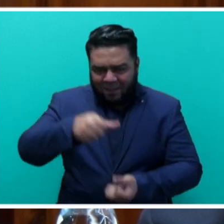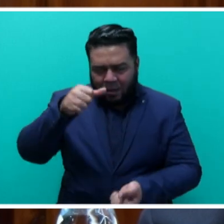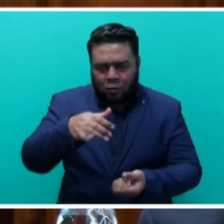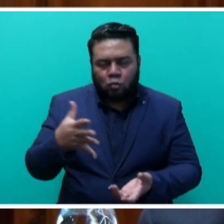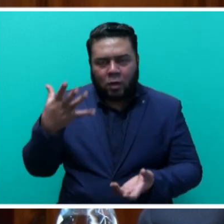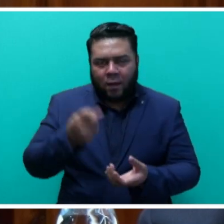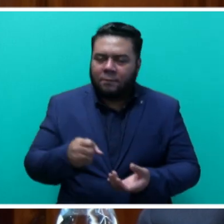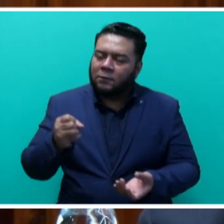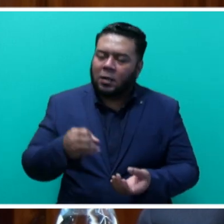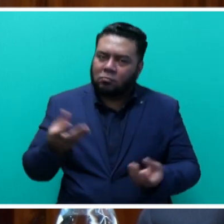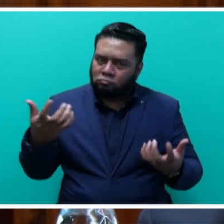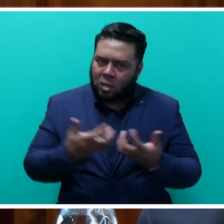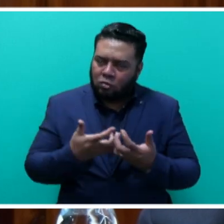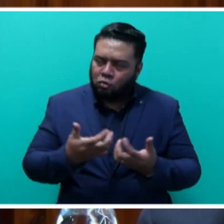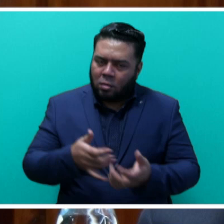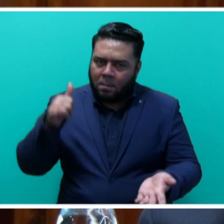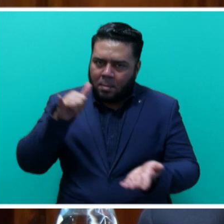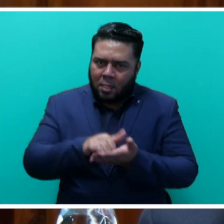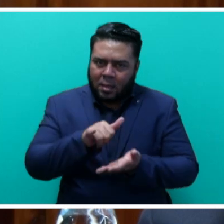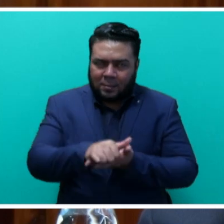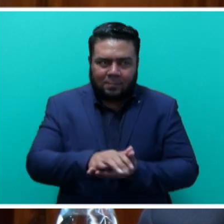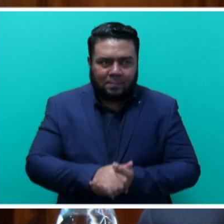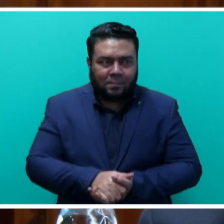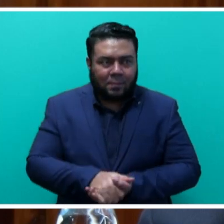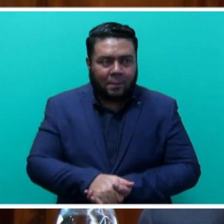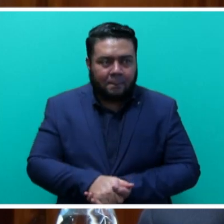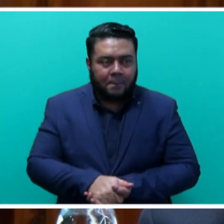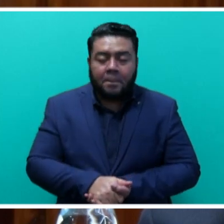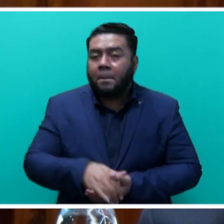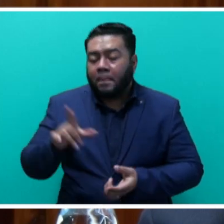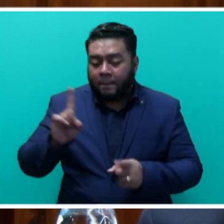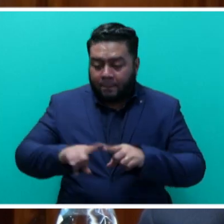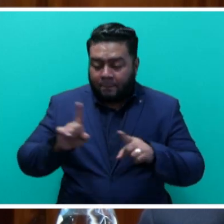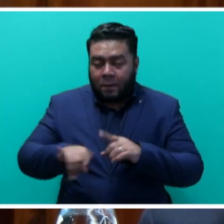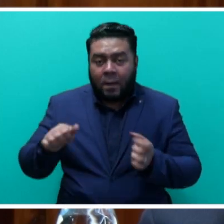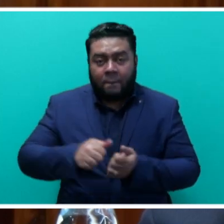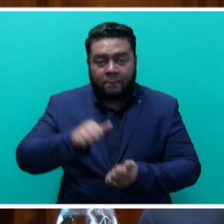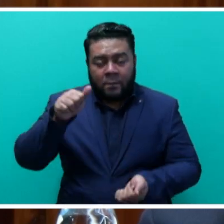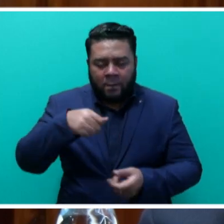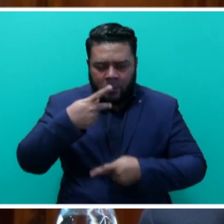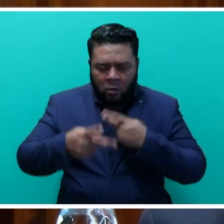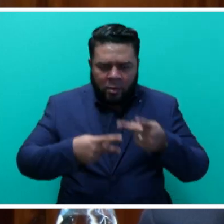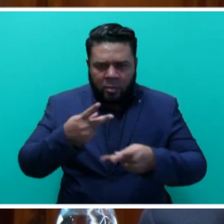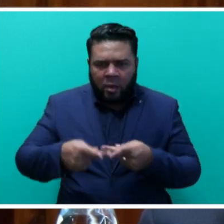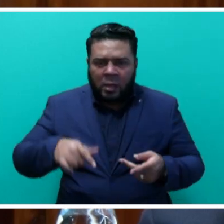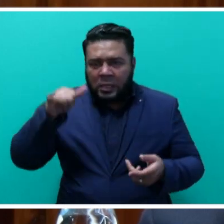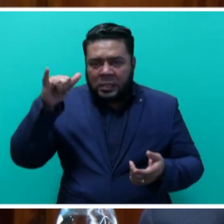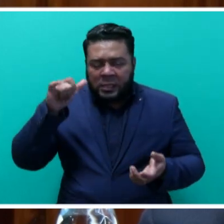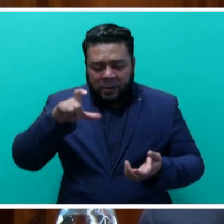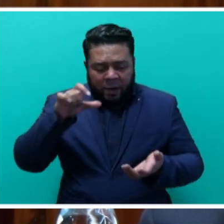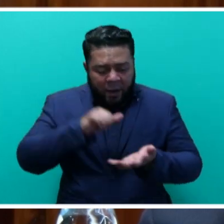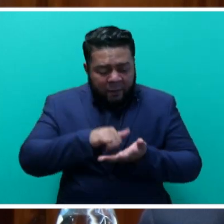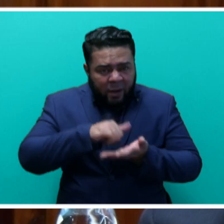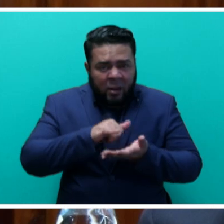type of operation. This rigorous certification process is overseen by the Civil Aviation Authority of